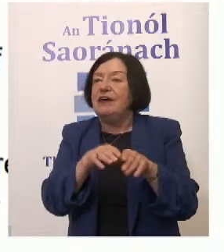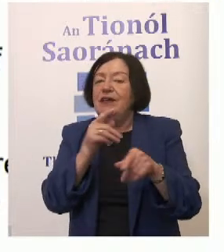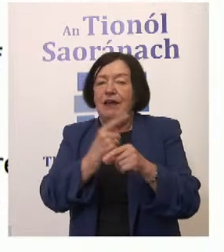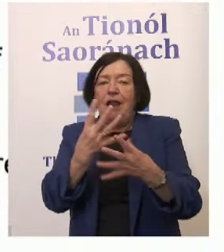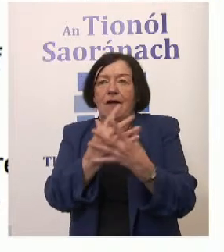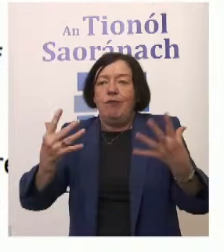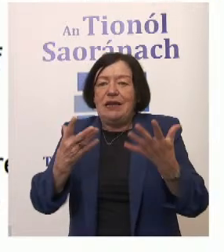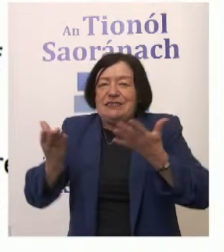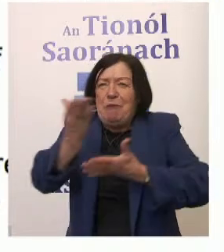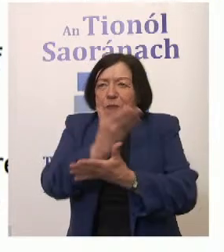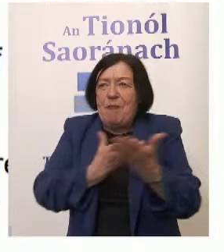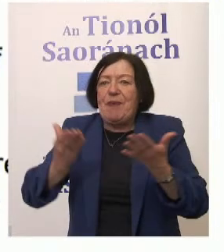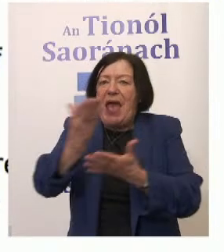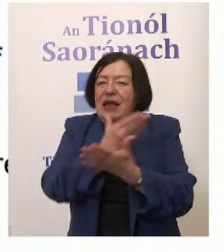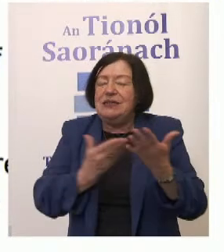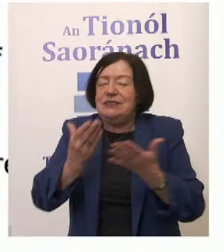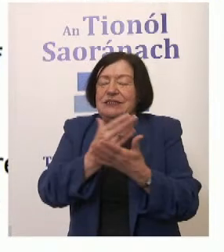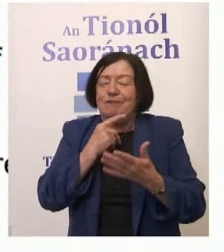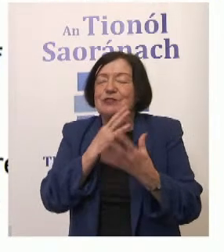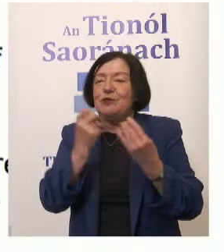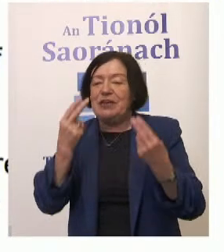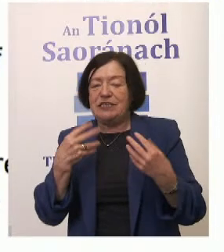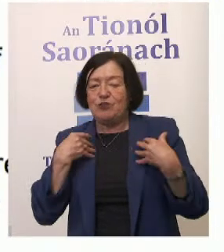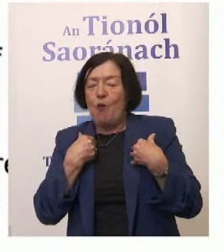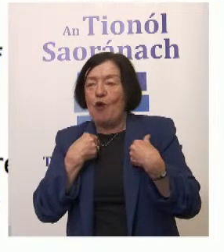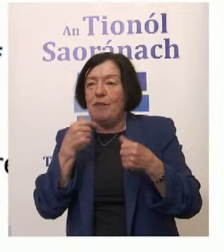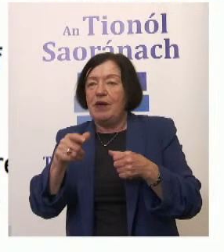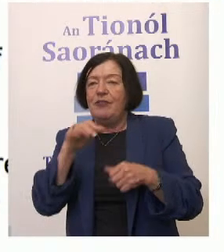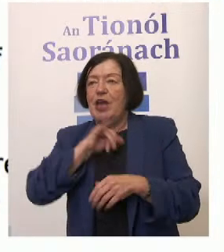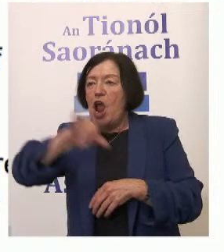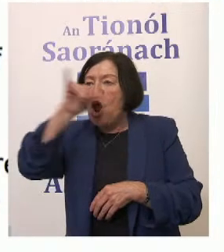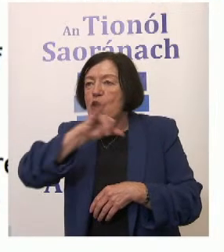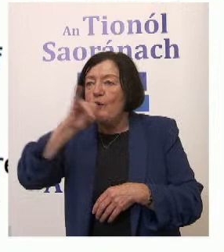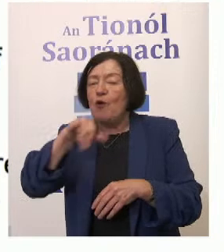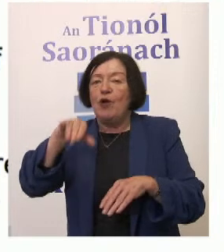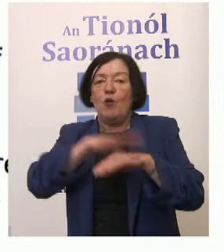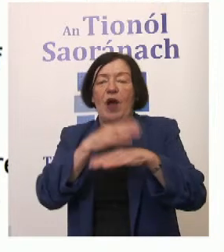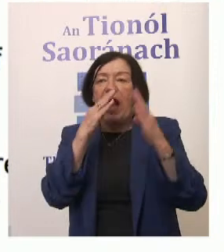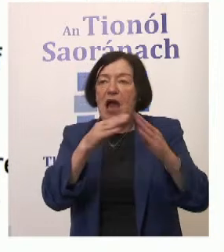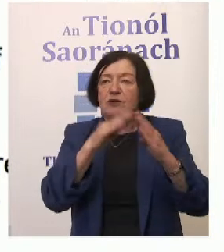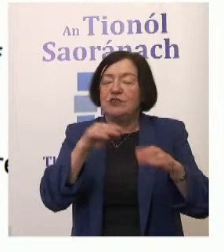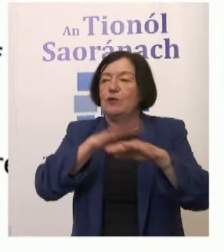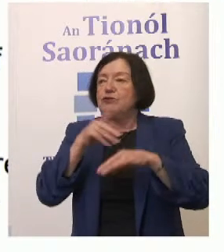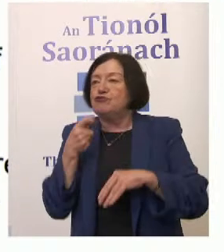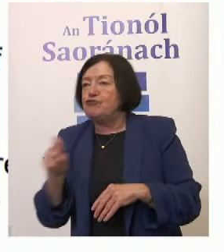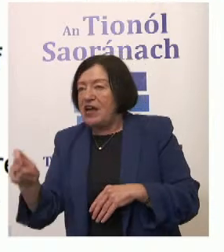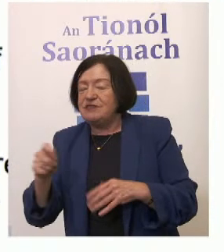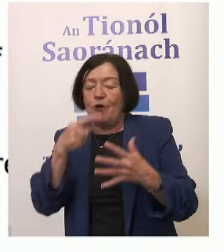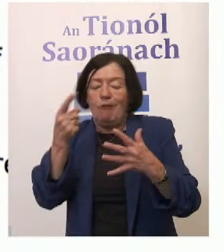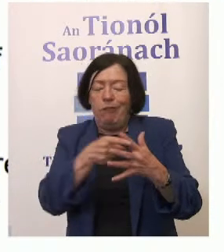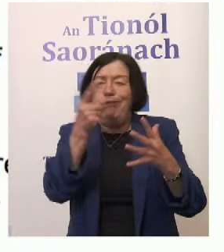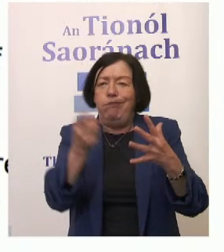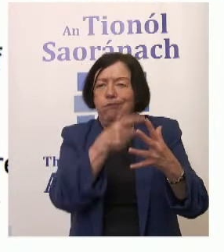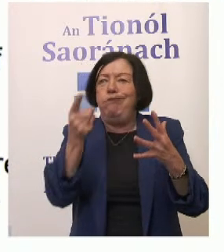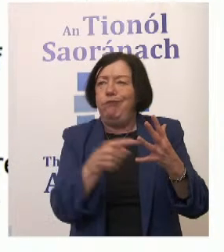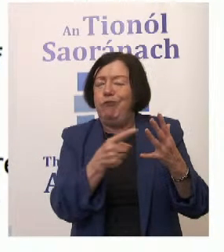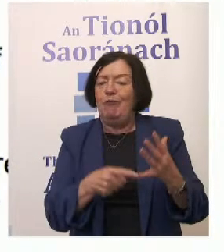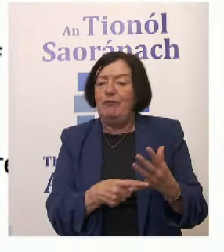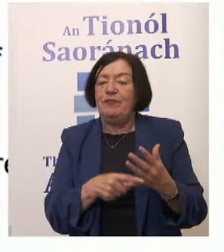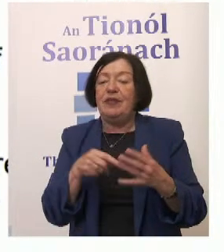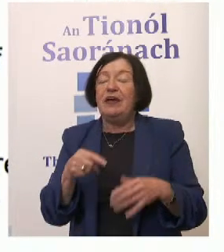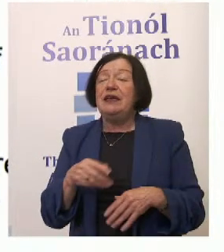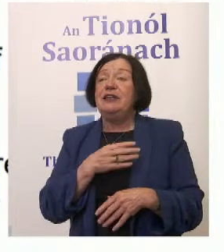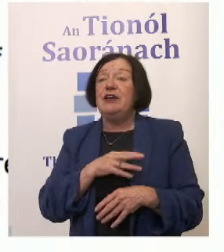debates underneath that, but somebody needs to worry about the airport, where the housing is, where the transport is, and things like that. So